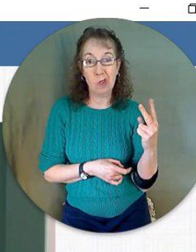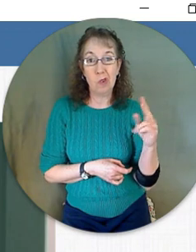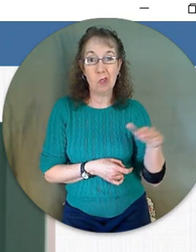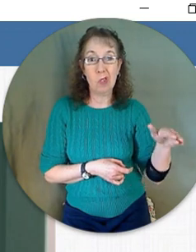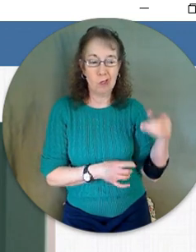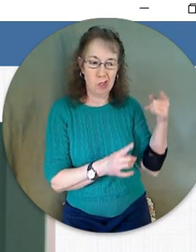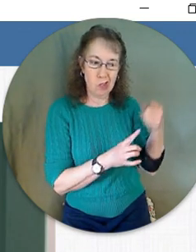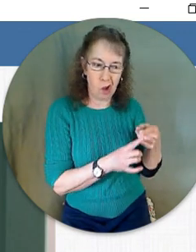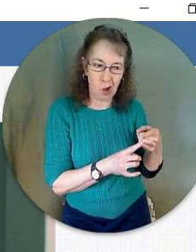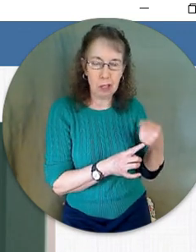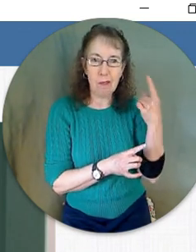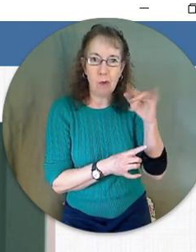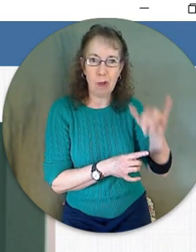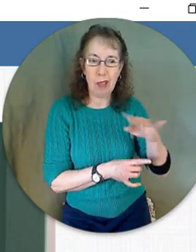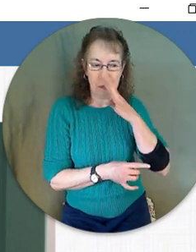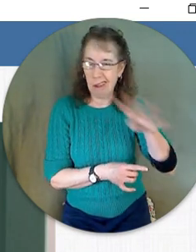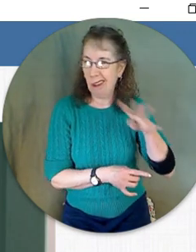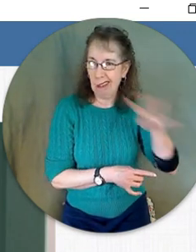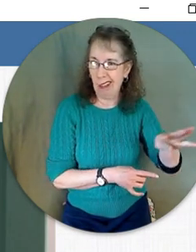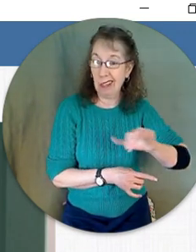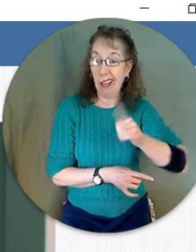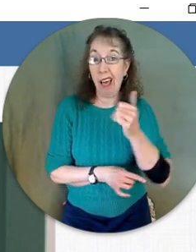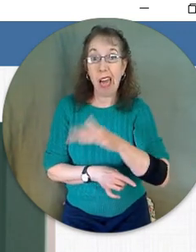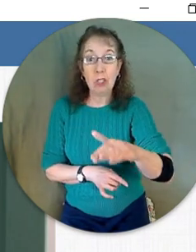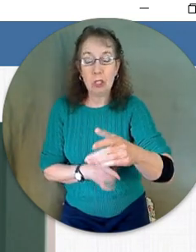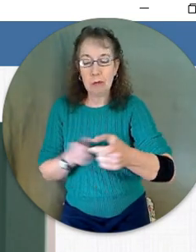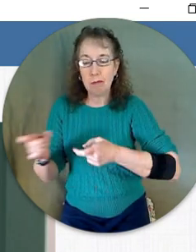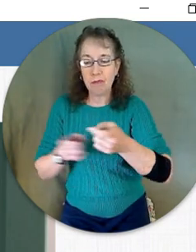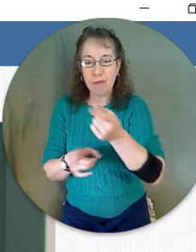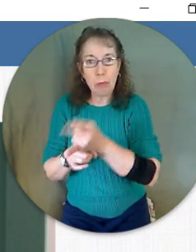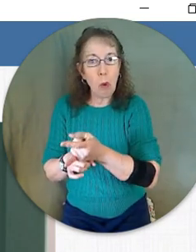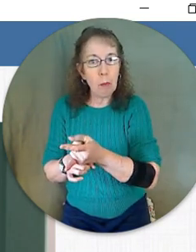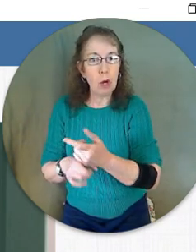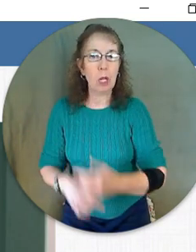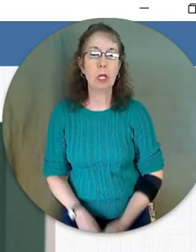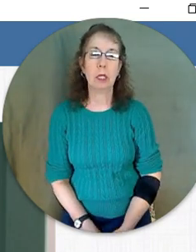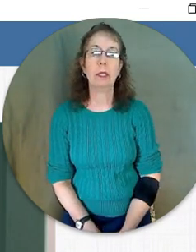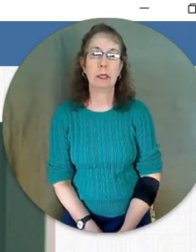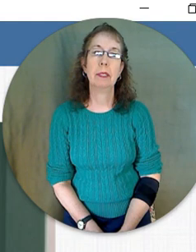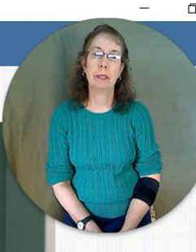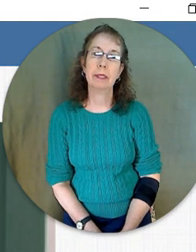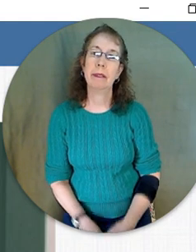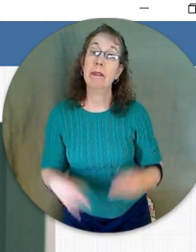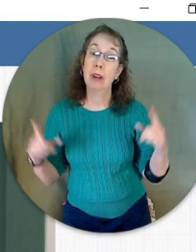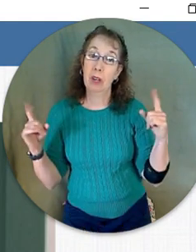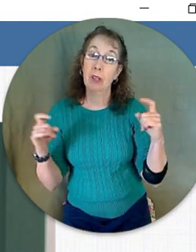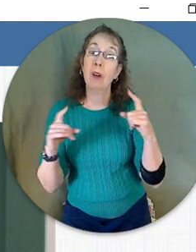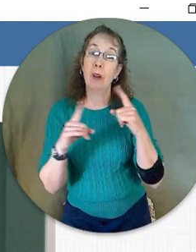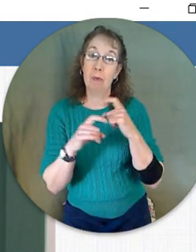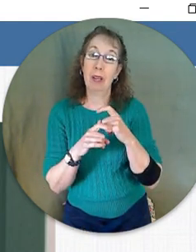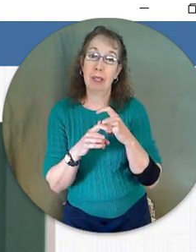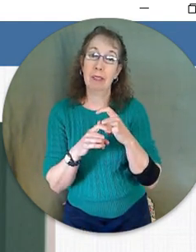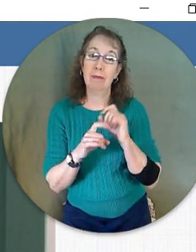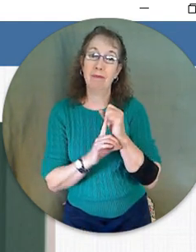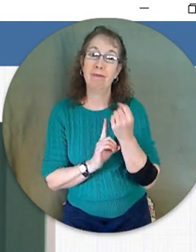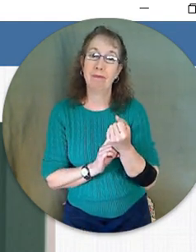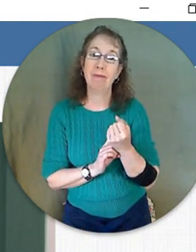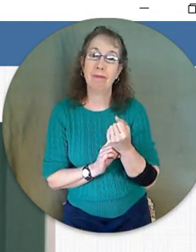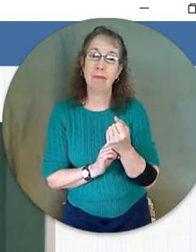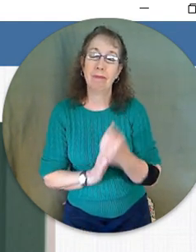singled out to be neglected, and other children will be treated appropriately. So it's a very complex, again,